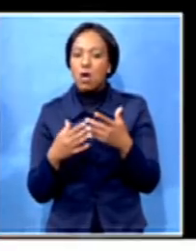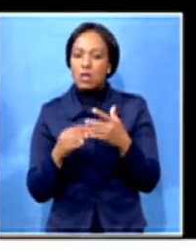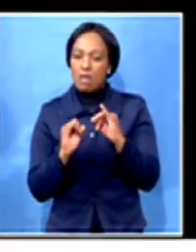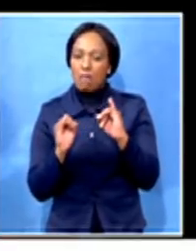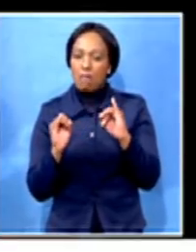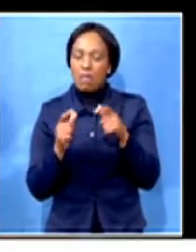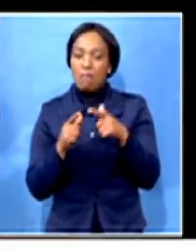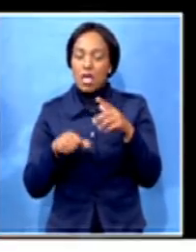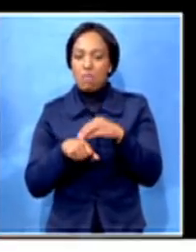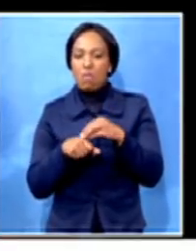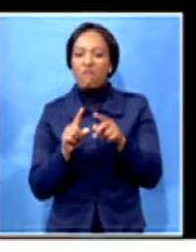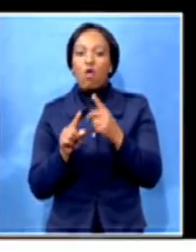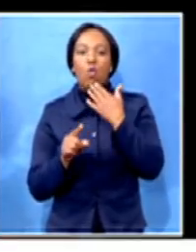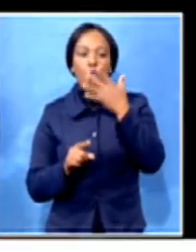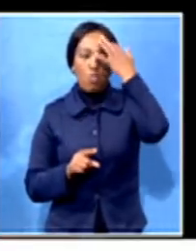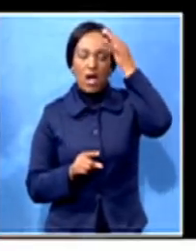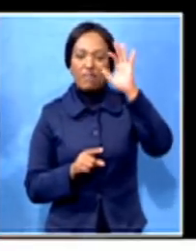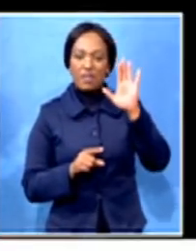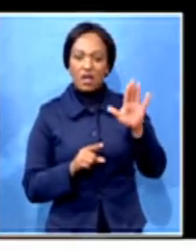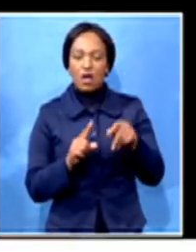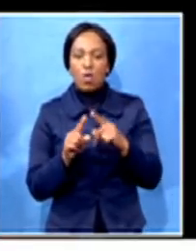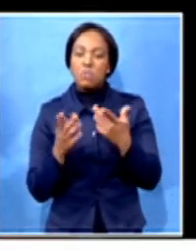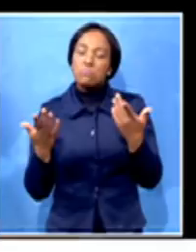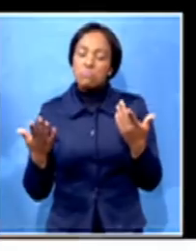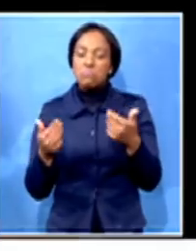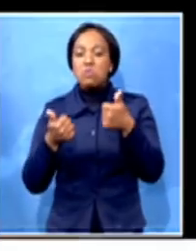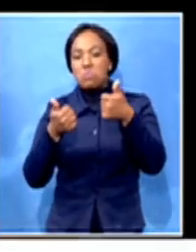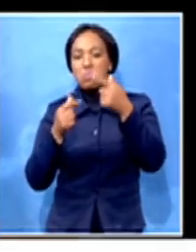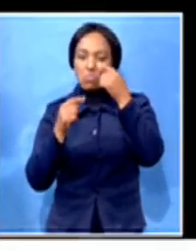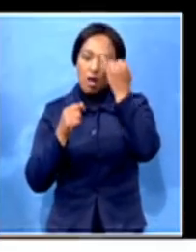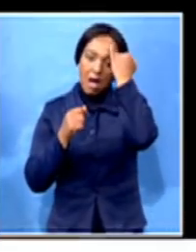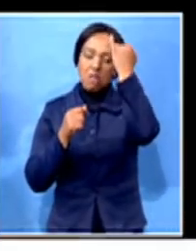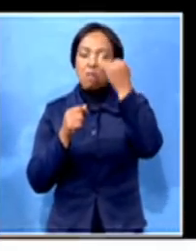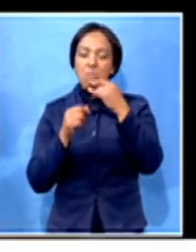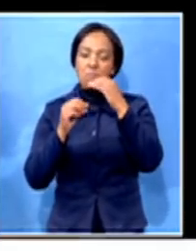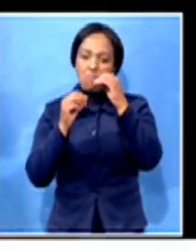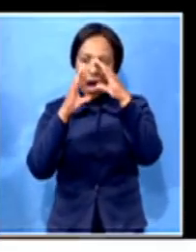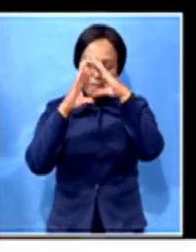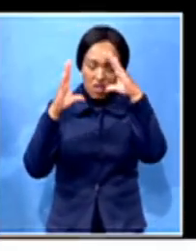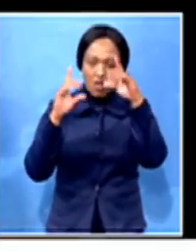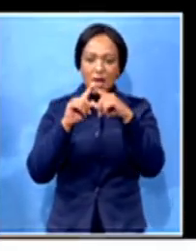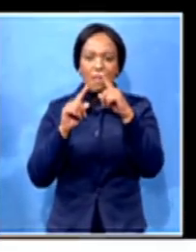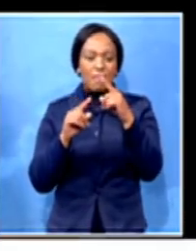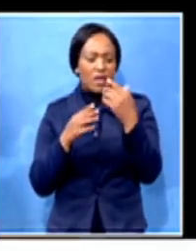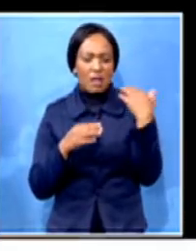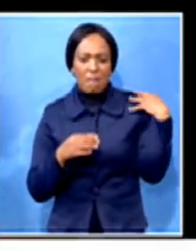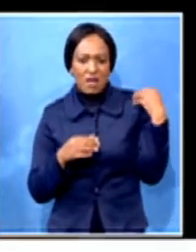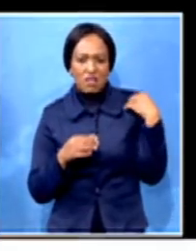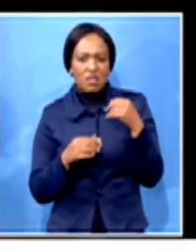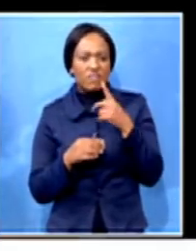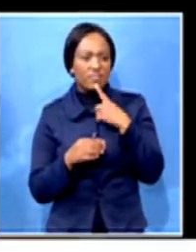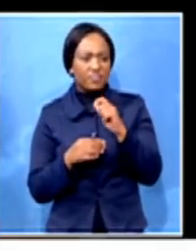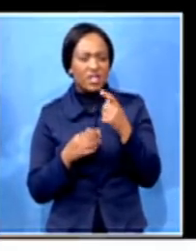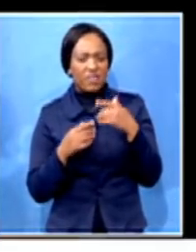this government. So it's quite ambitious, but how they're going to imagine this will happen when its own cabinet ministers are happy to ignore their